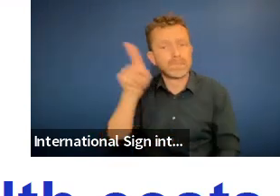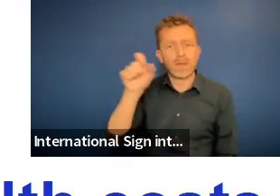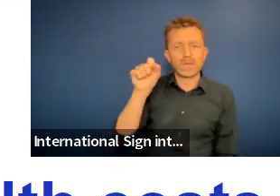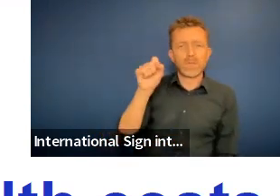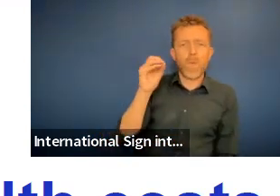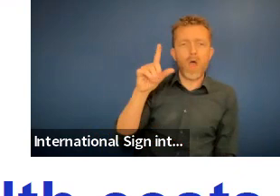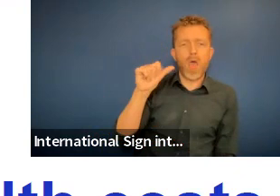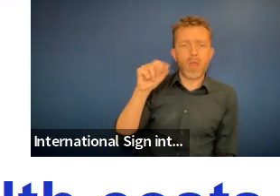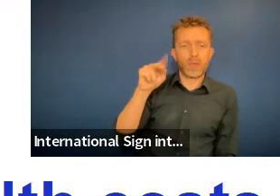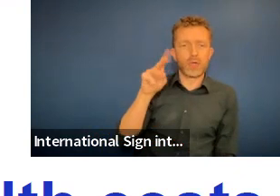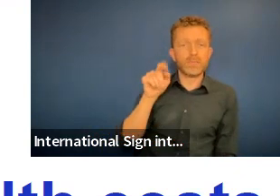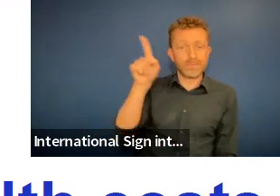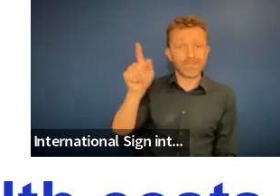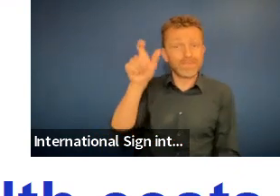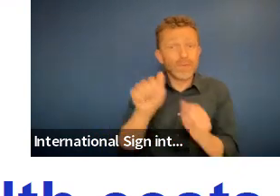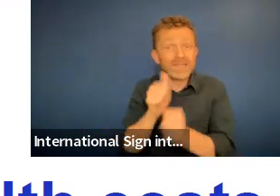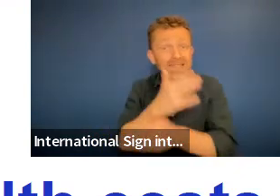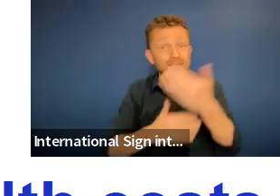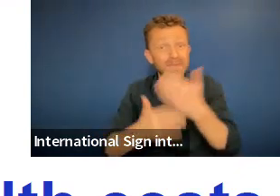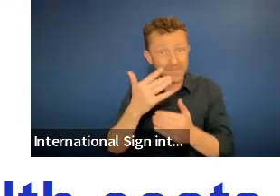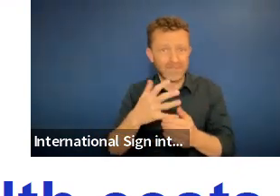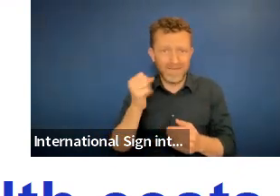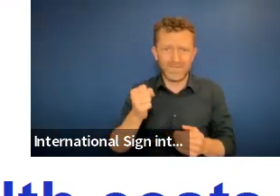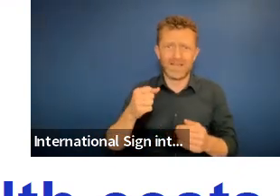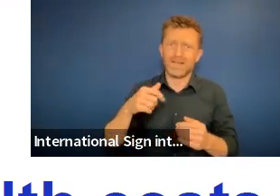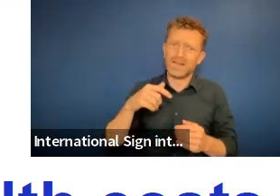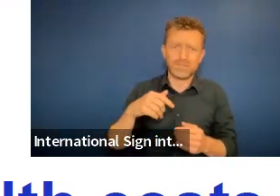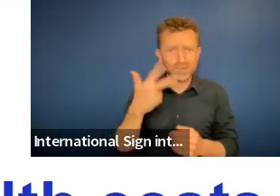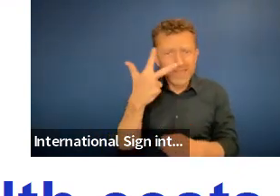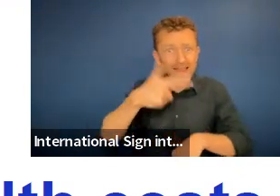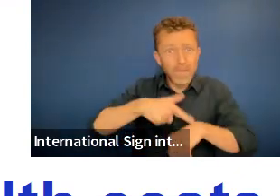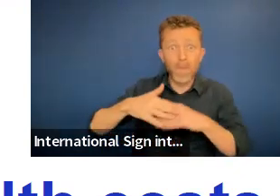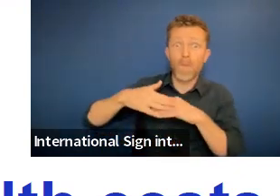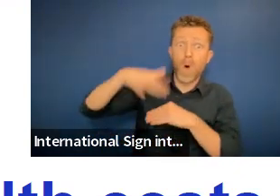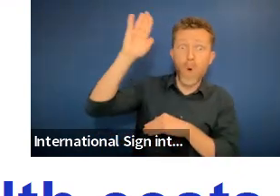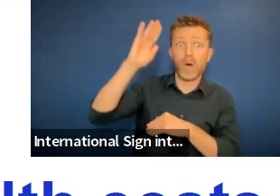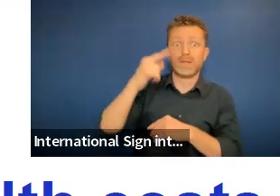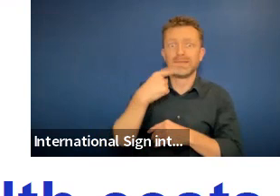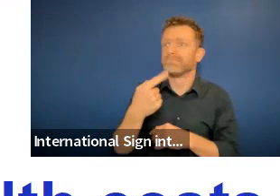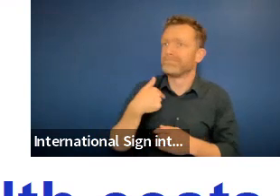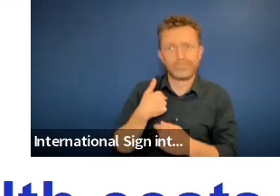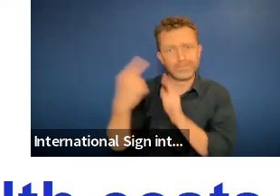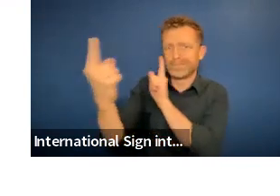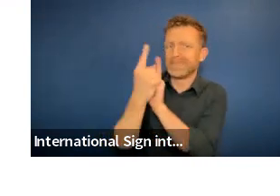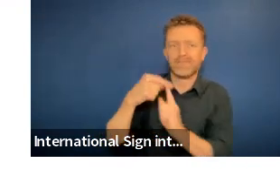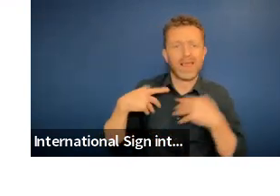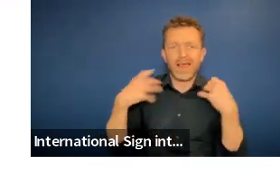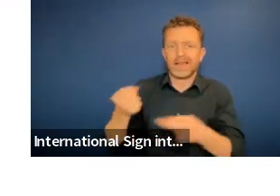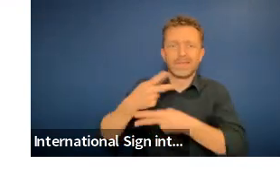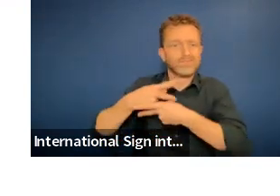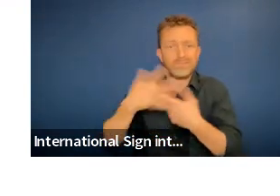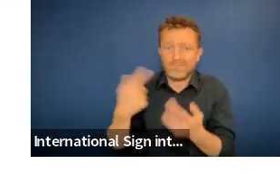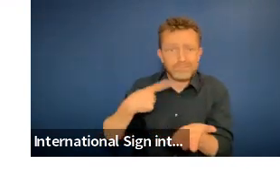people with disabilities needed but couldn't afford rehabilitation services. Next slide, please.